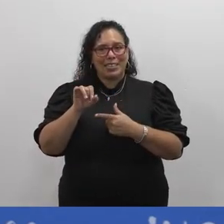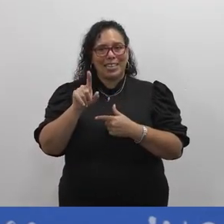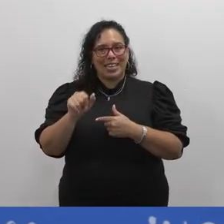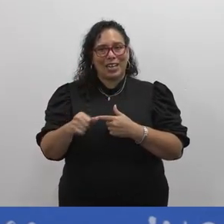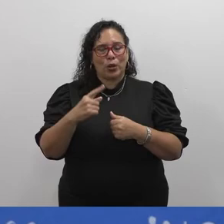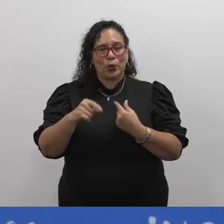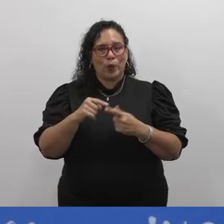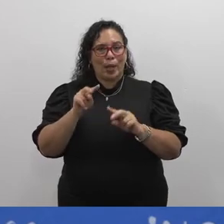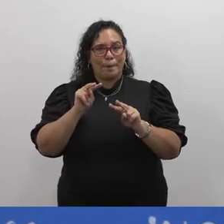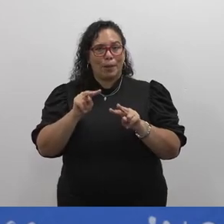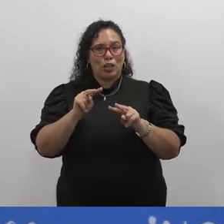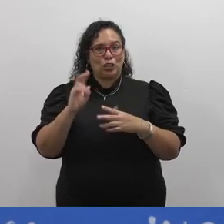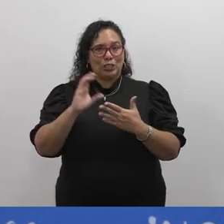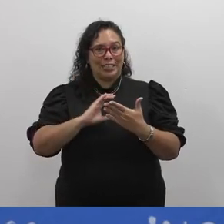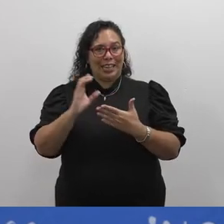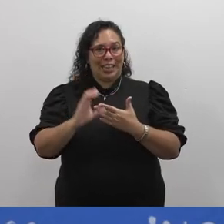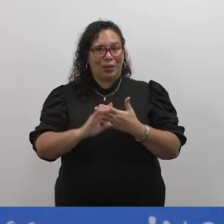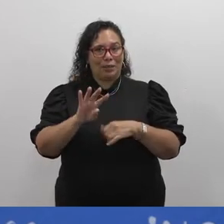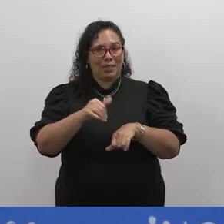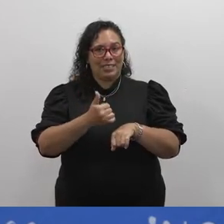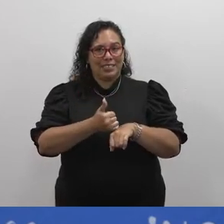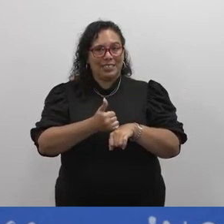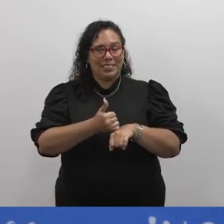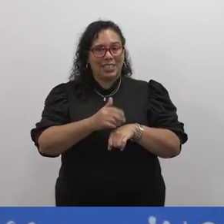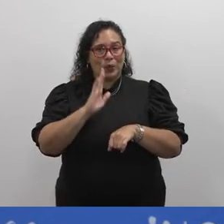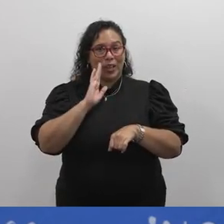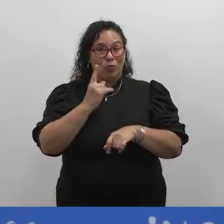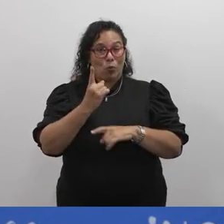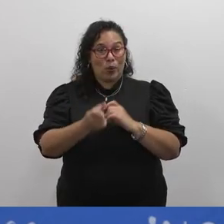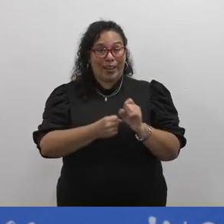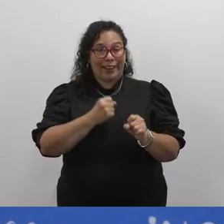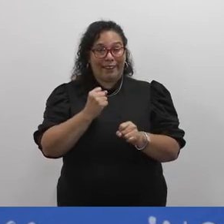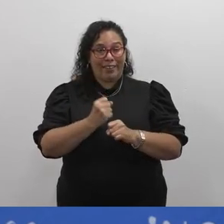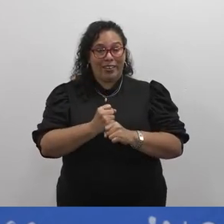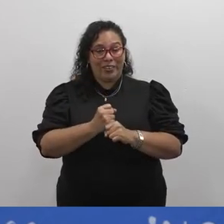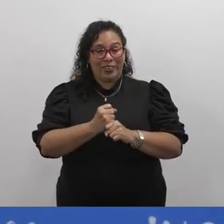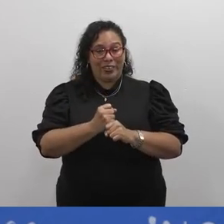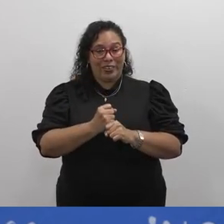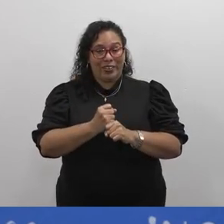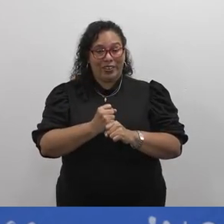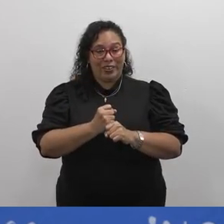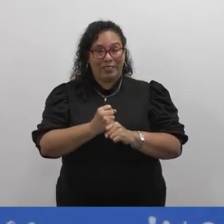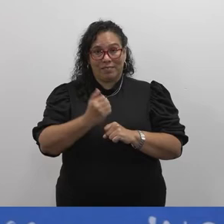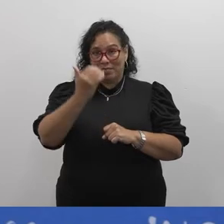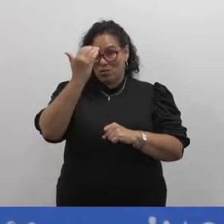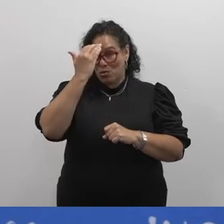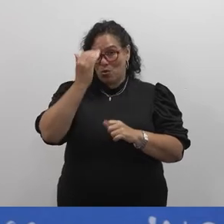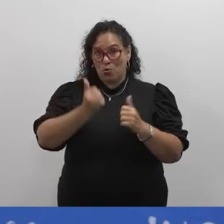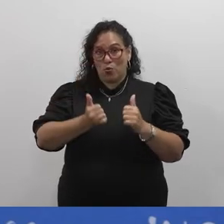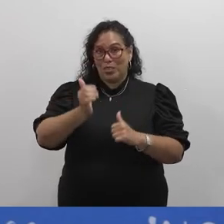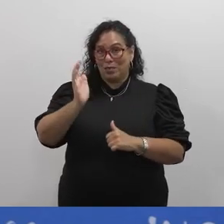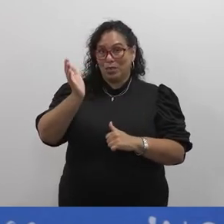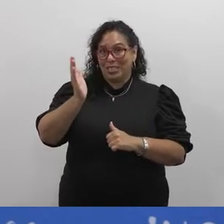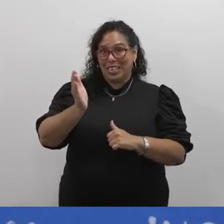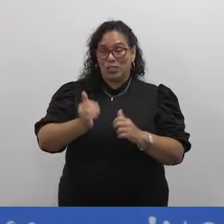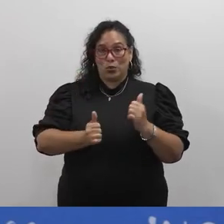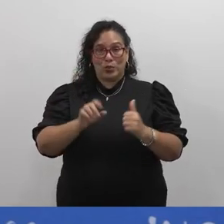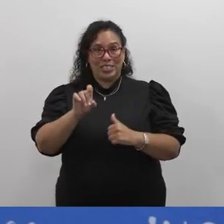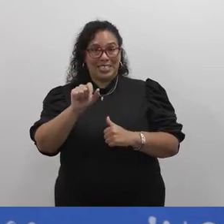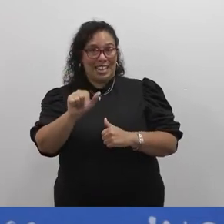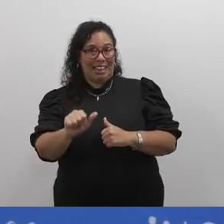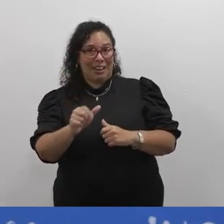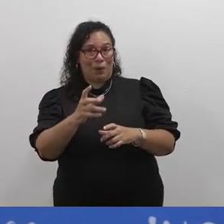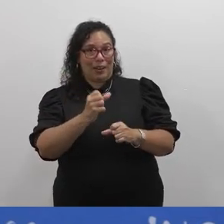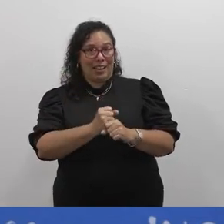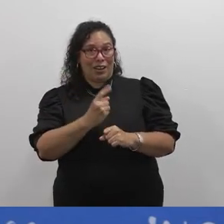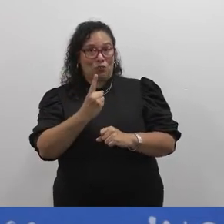monitoring calendar yep. in place, we're gonna have a year and know what presentations on which data we're gonna get for